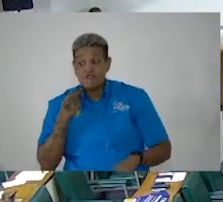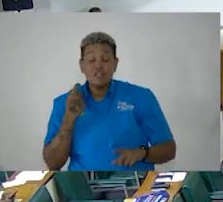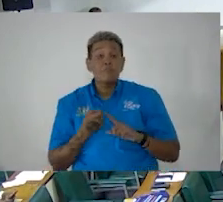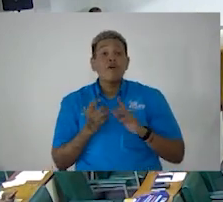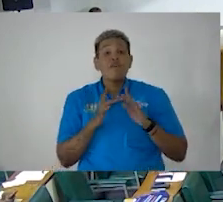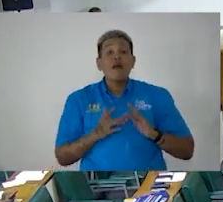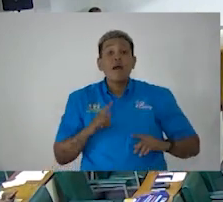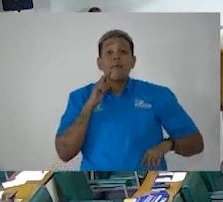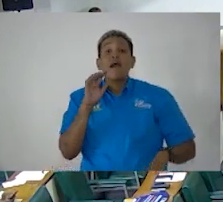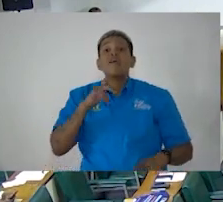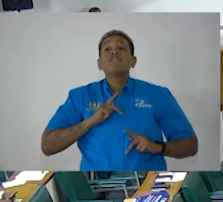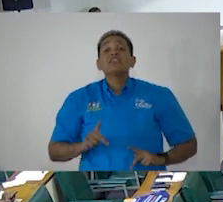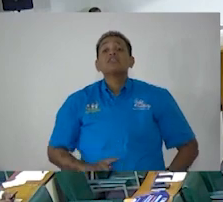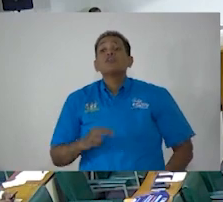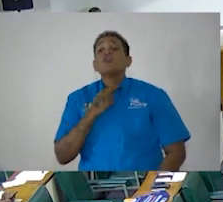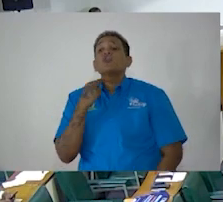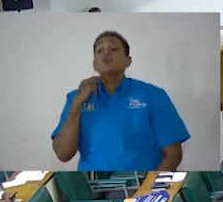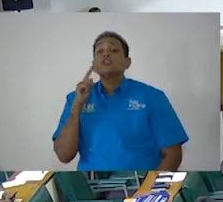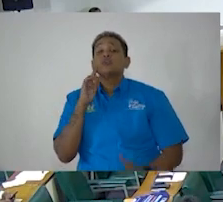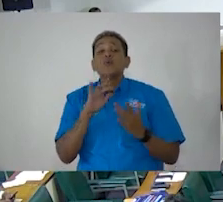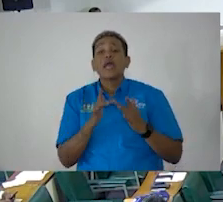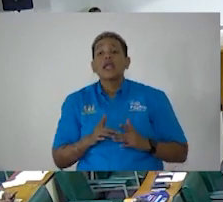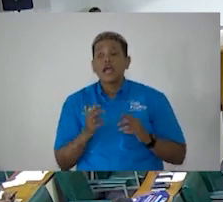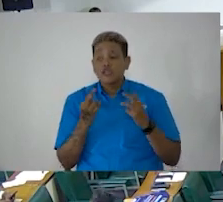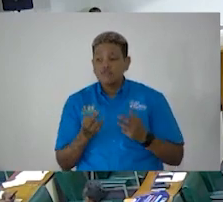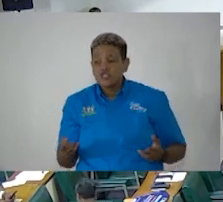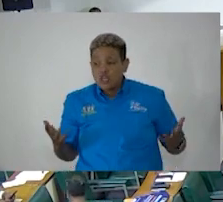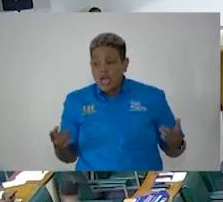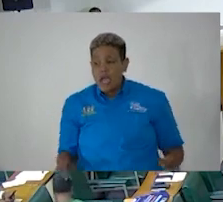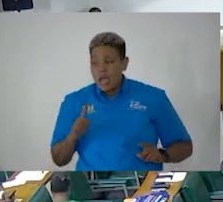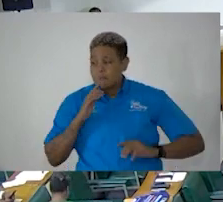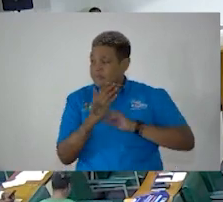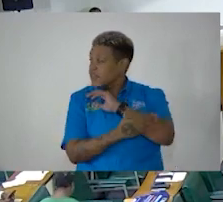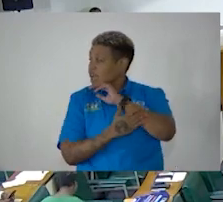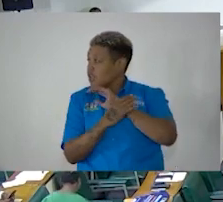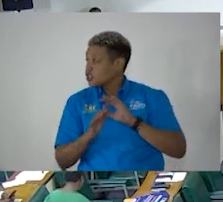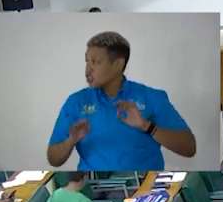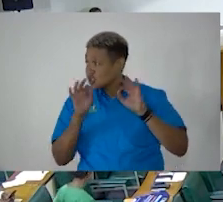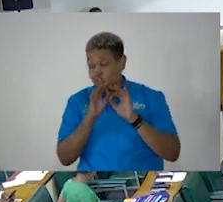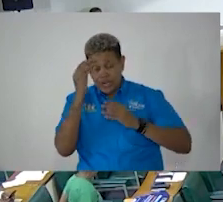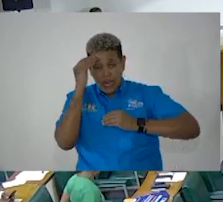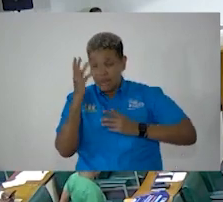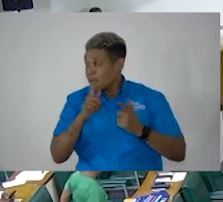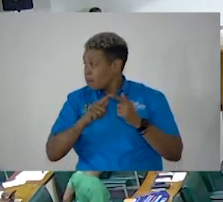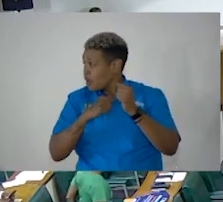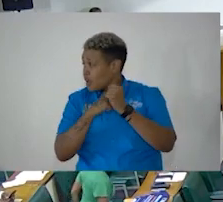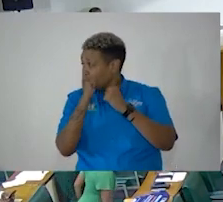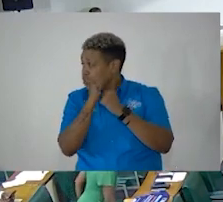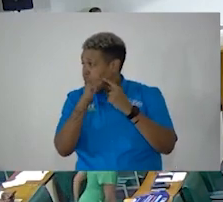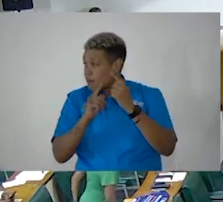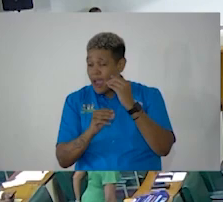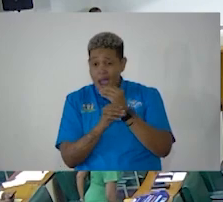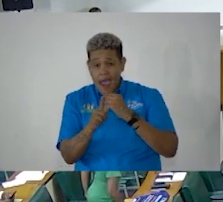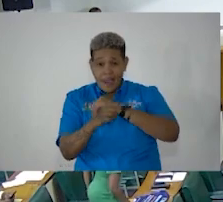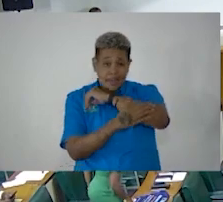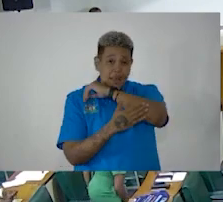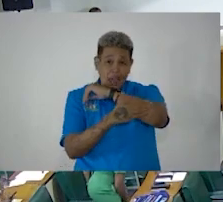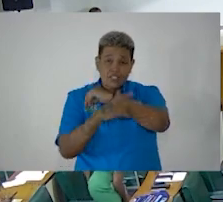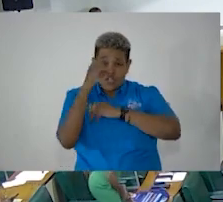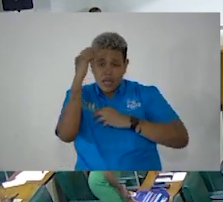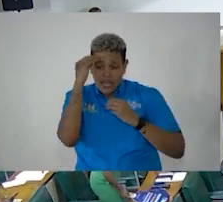physical threats to internet-facing resources, national critical information and infrastructure, and